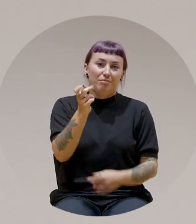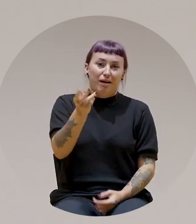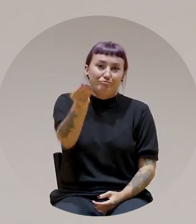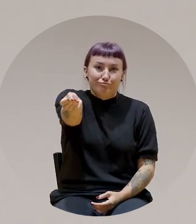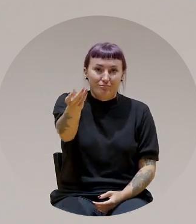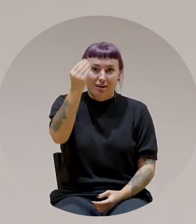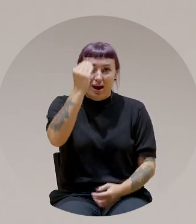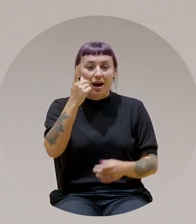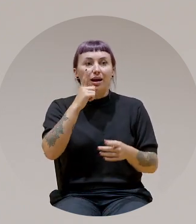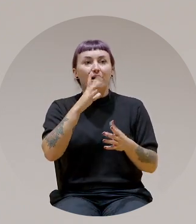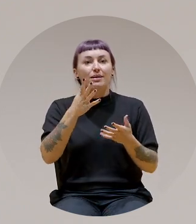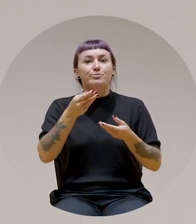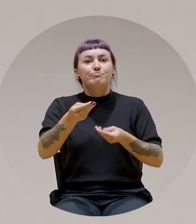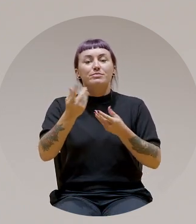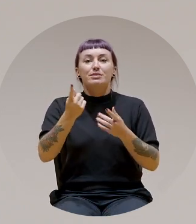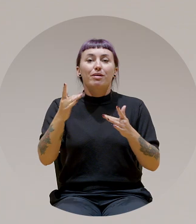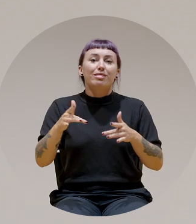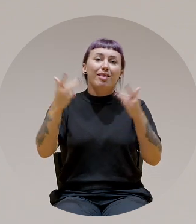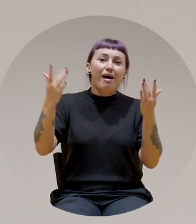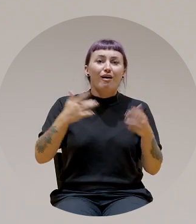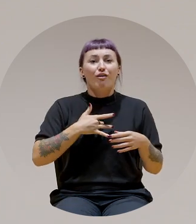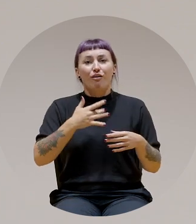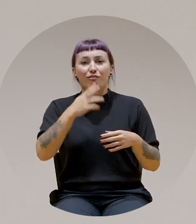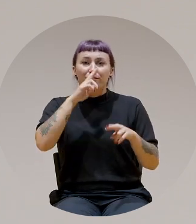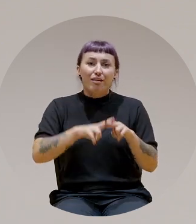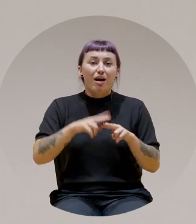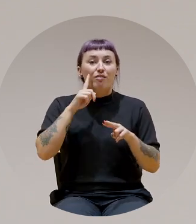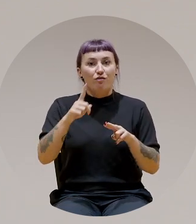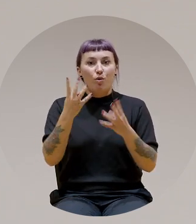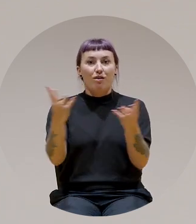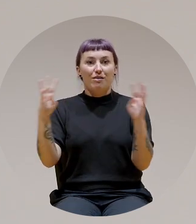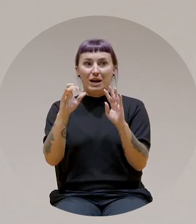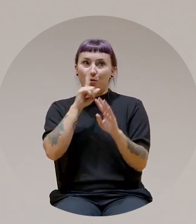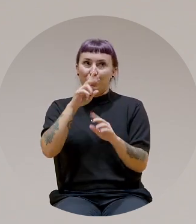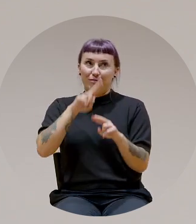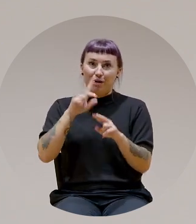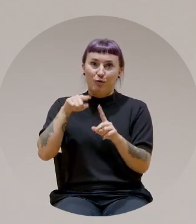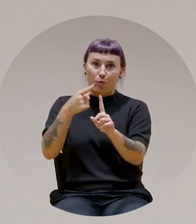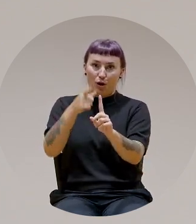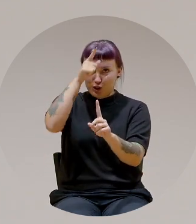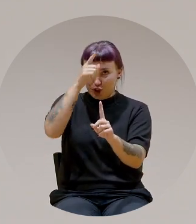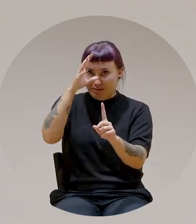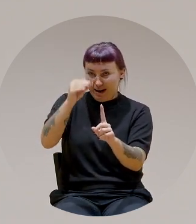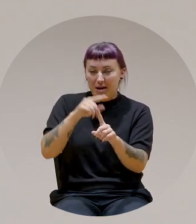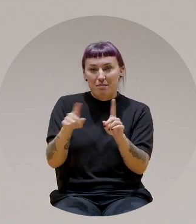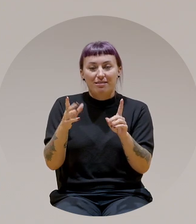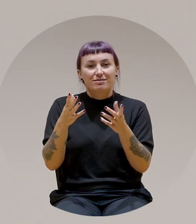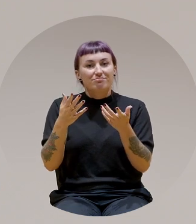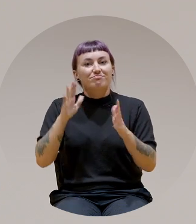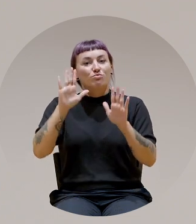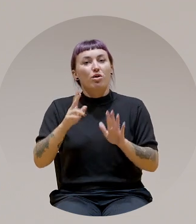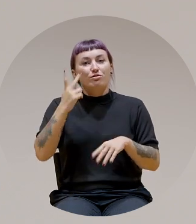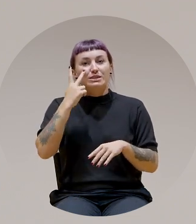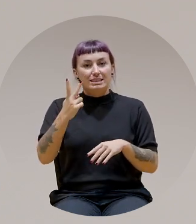back to him. So it's just something that's lighthearted fun for the rest of the crowd, not so much for this German guy. But it's